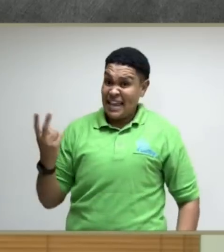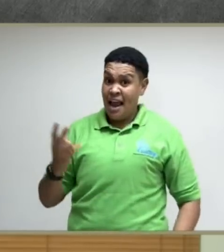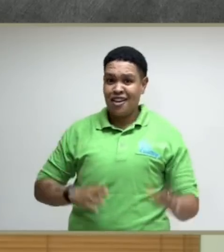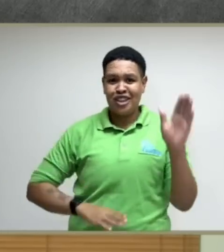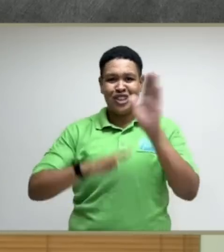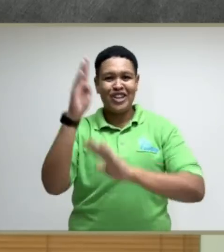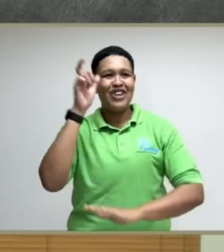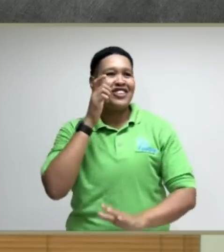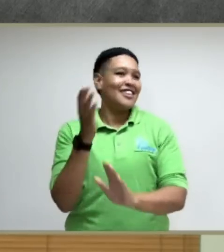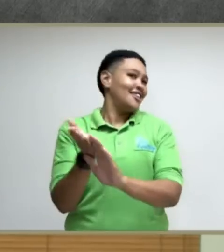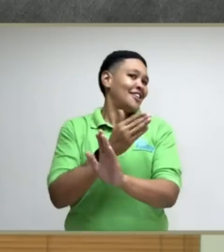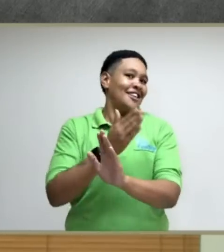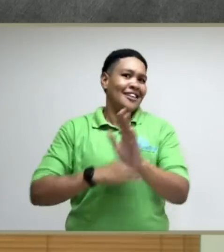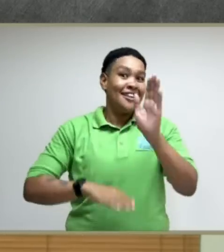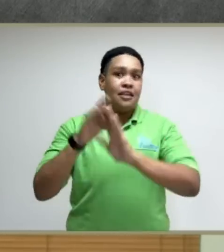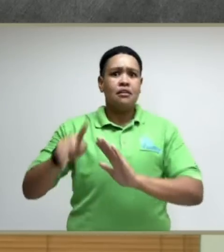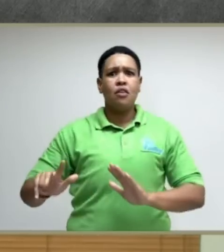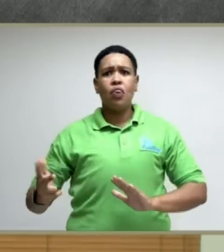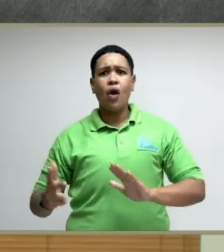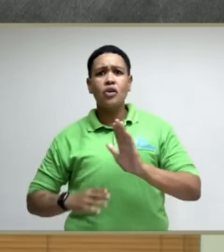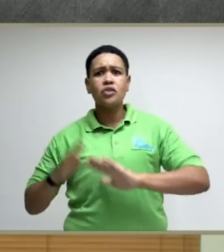surge. Next slide.